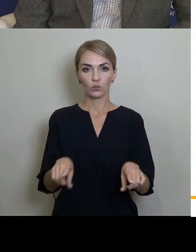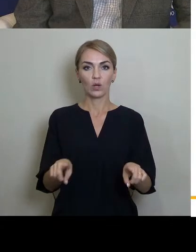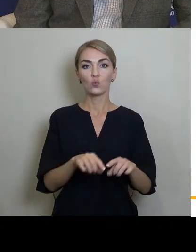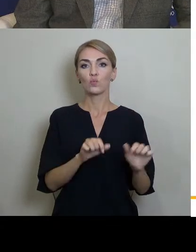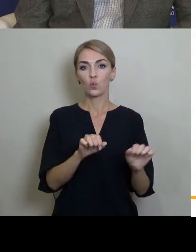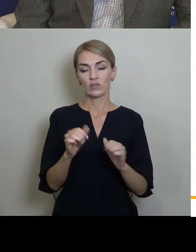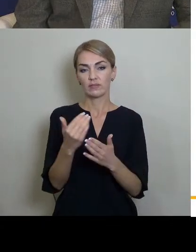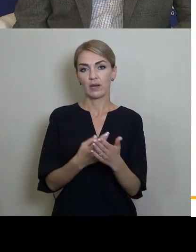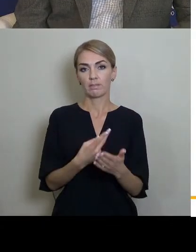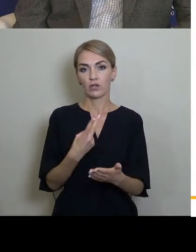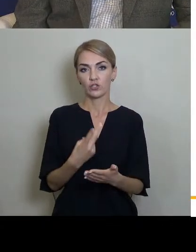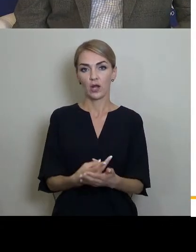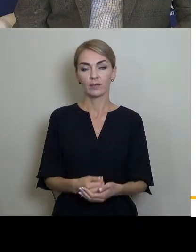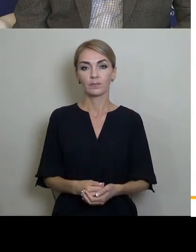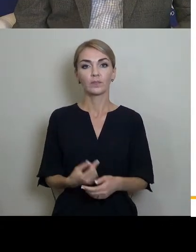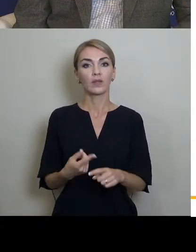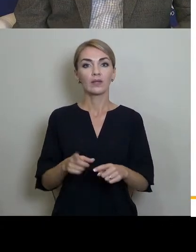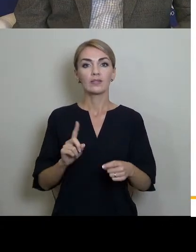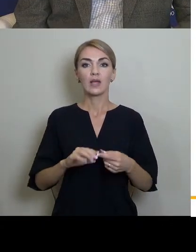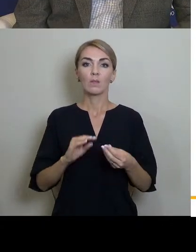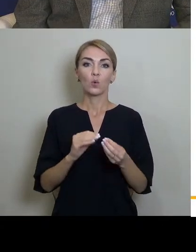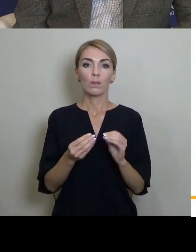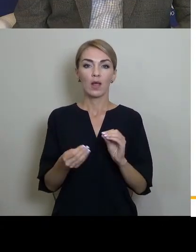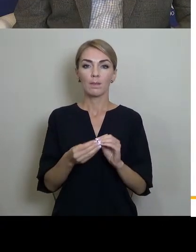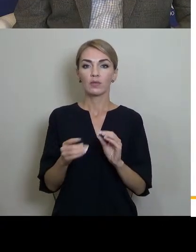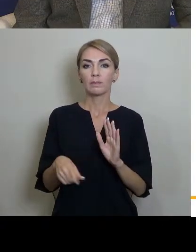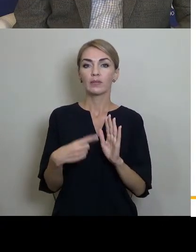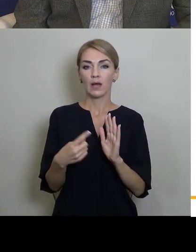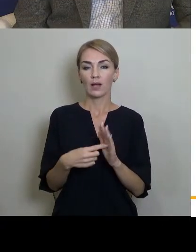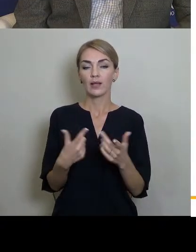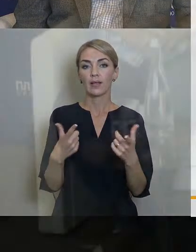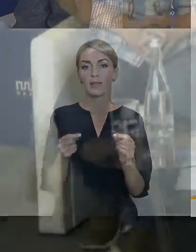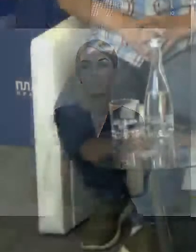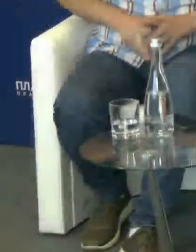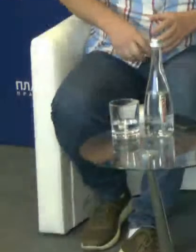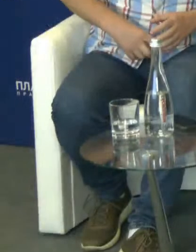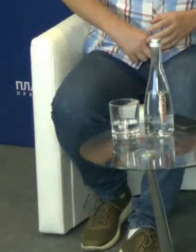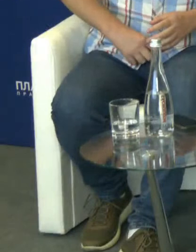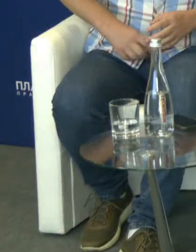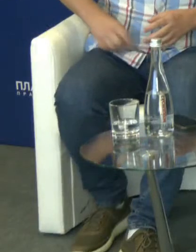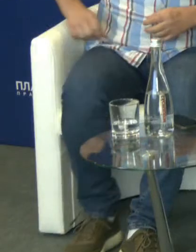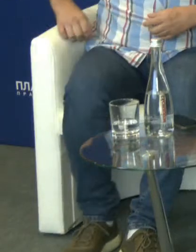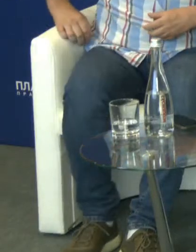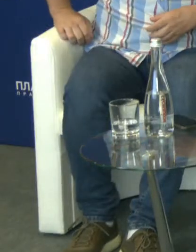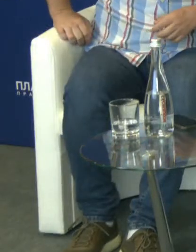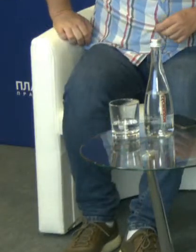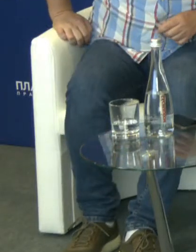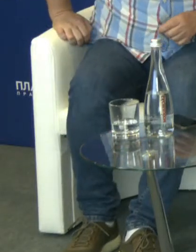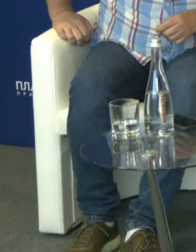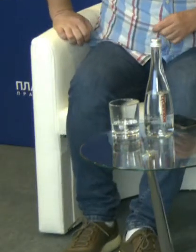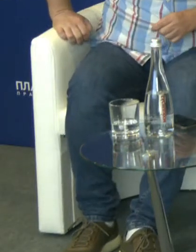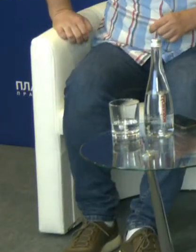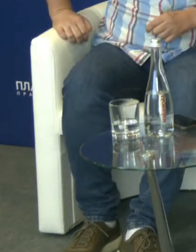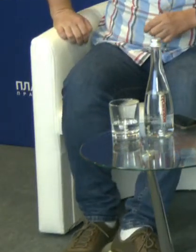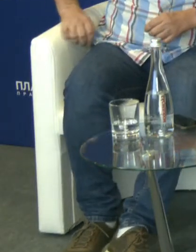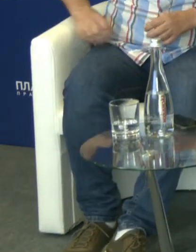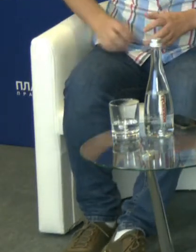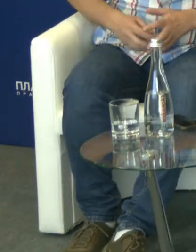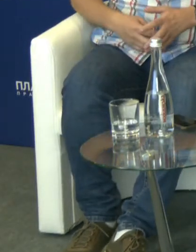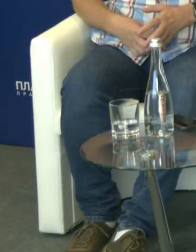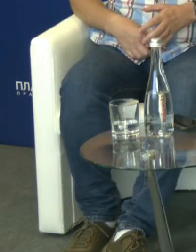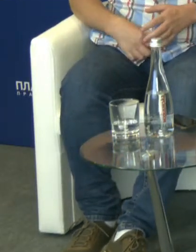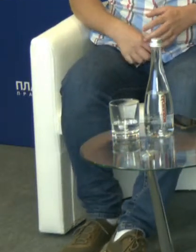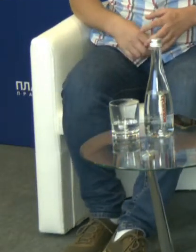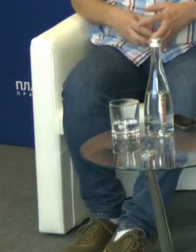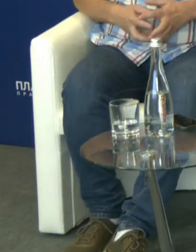very, it's not possible to happen. But nevertheless, the legislation envisages this. In